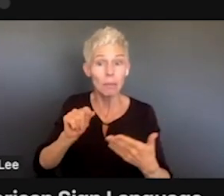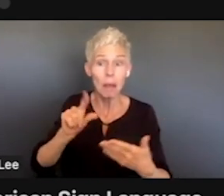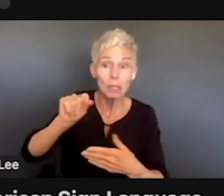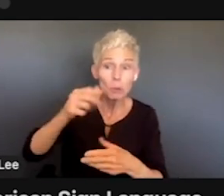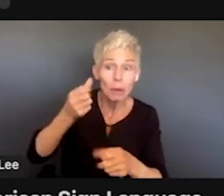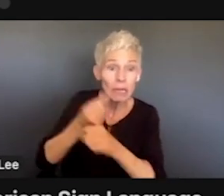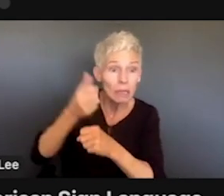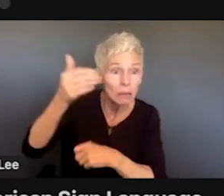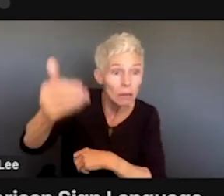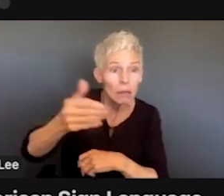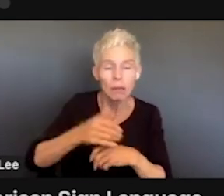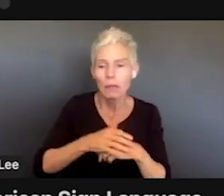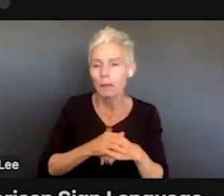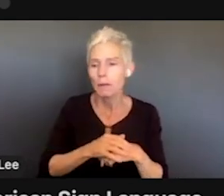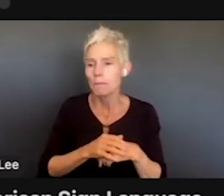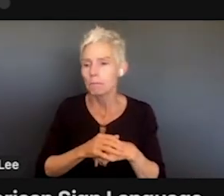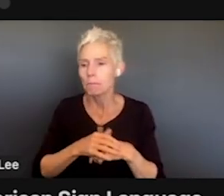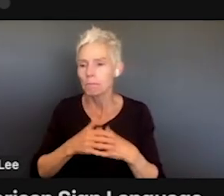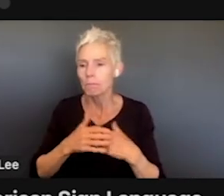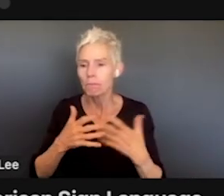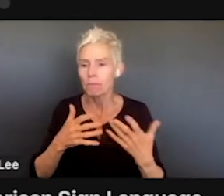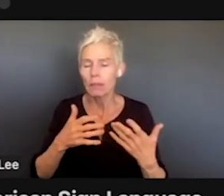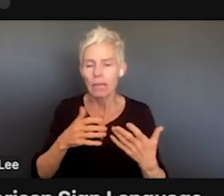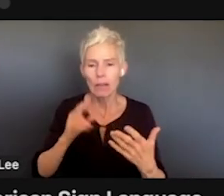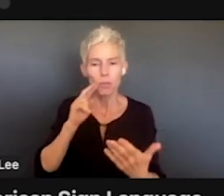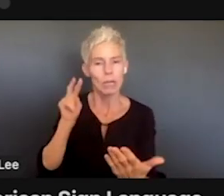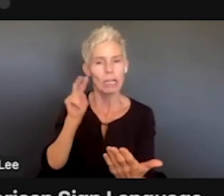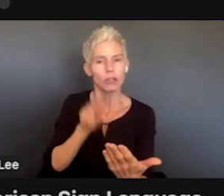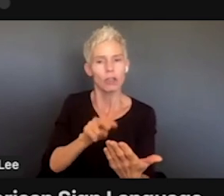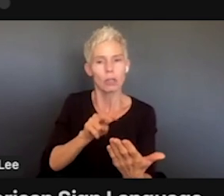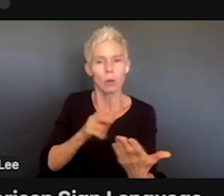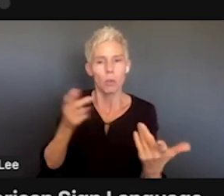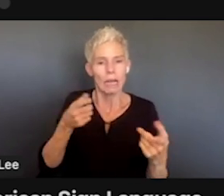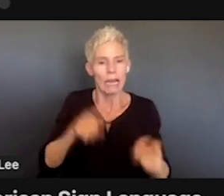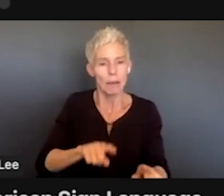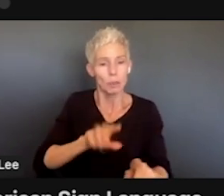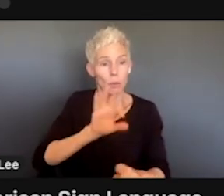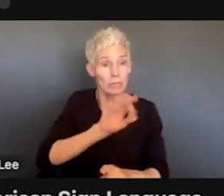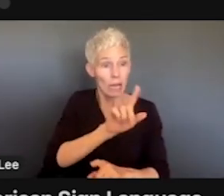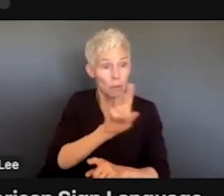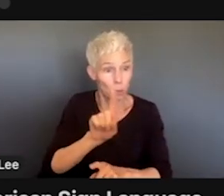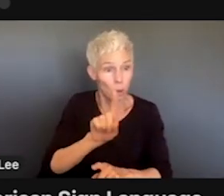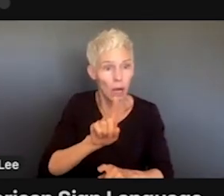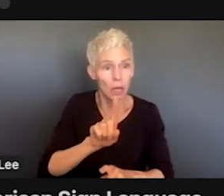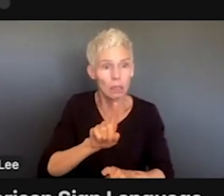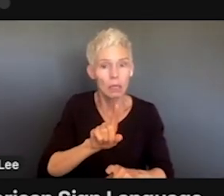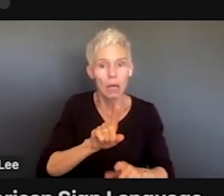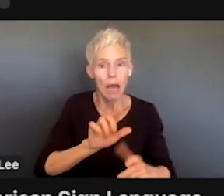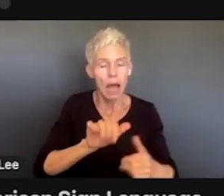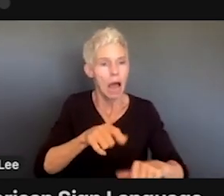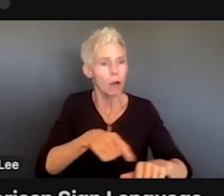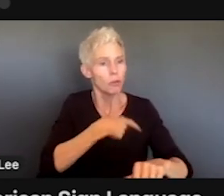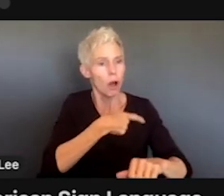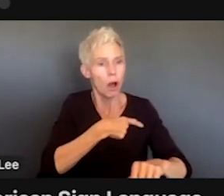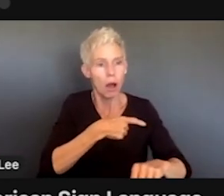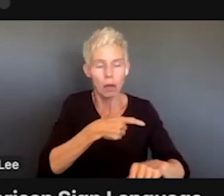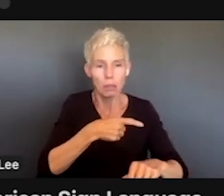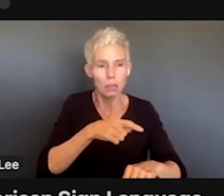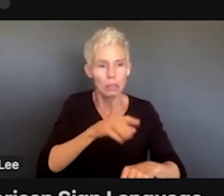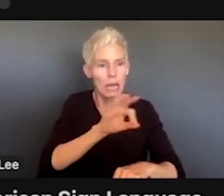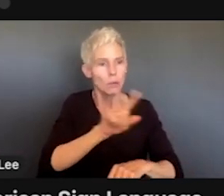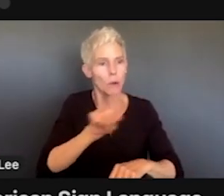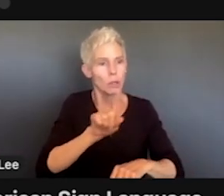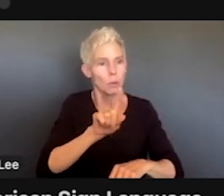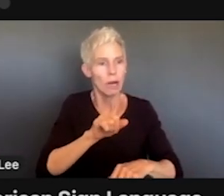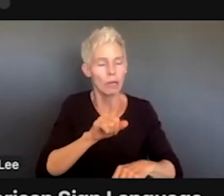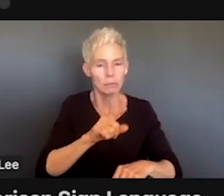now. If we look at what happened with 911 and how long 911 took, it could easily